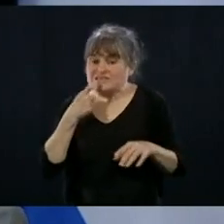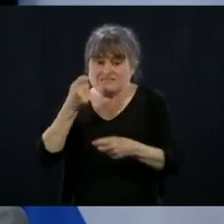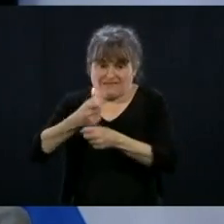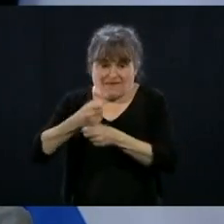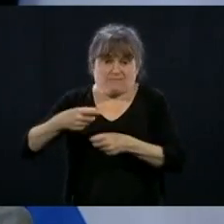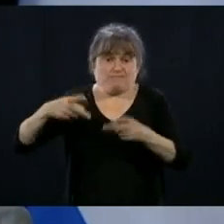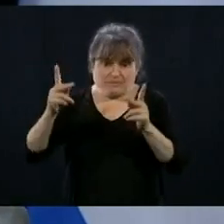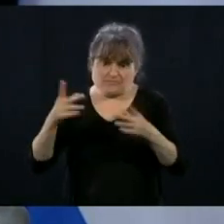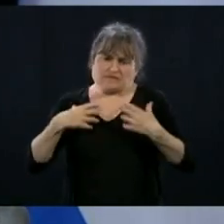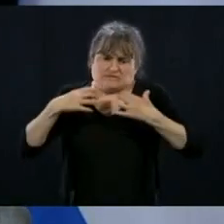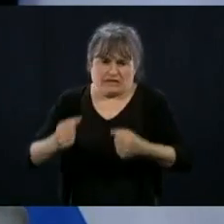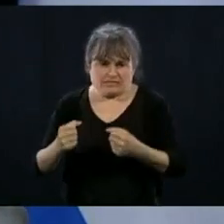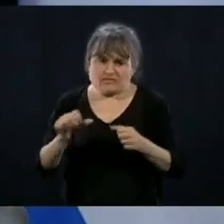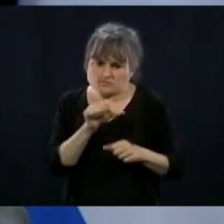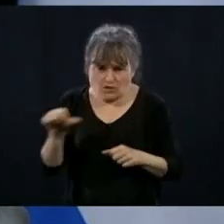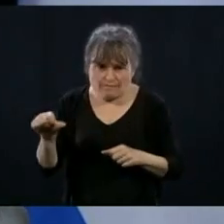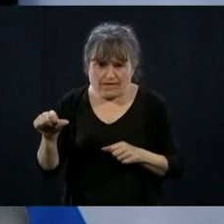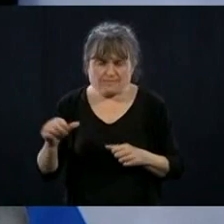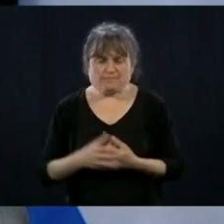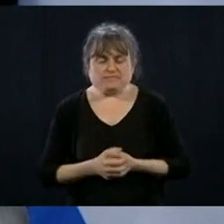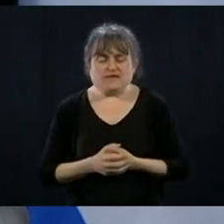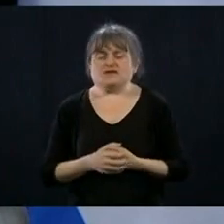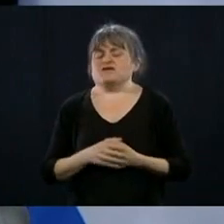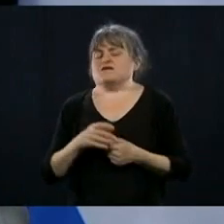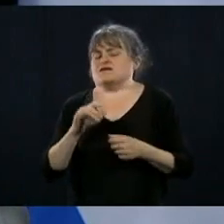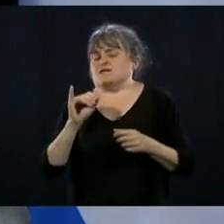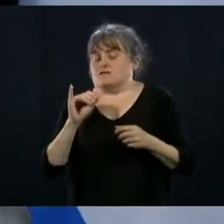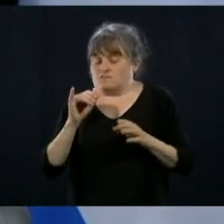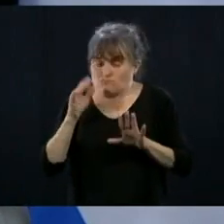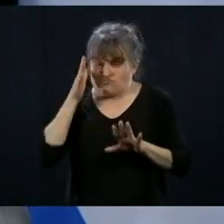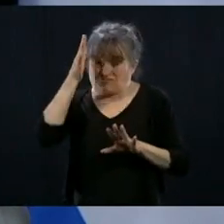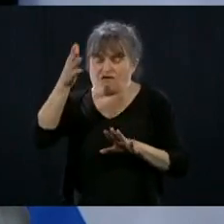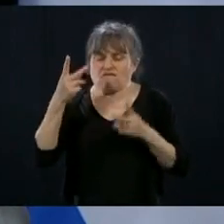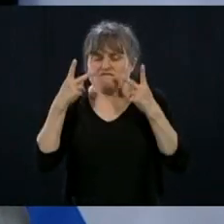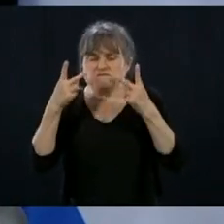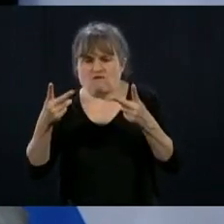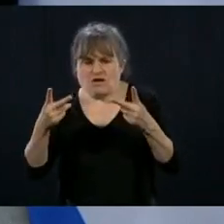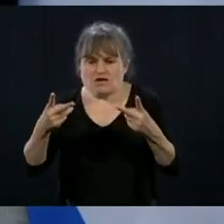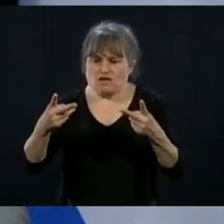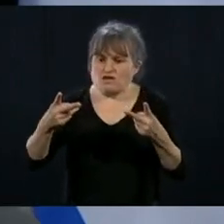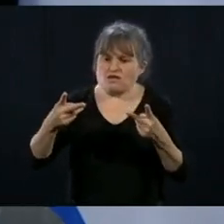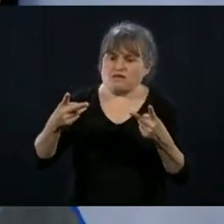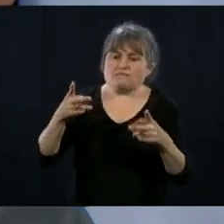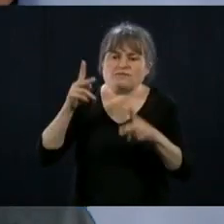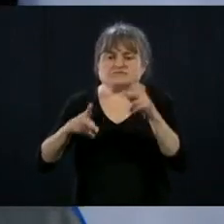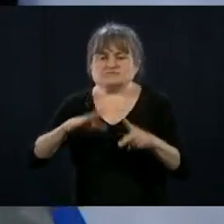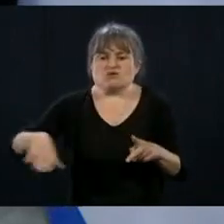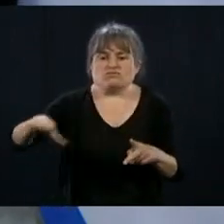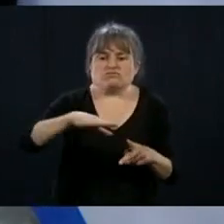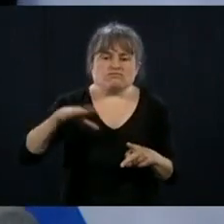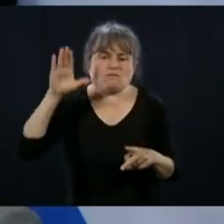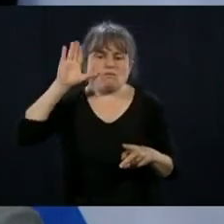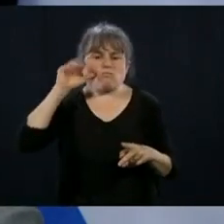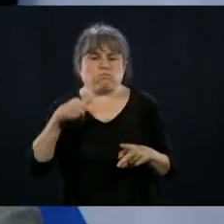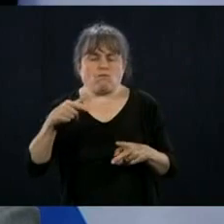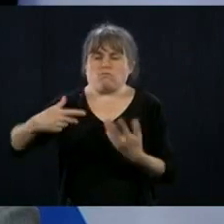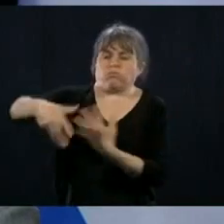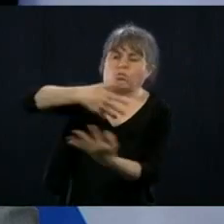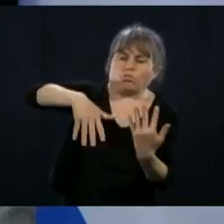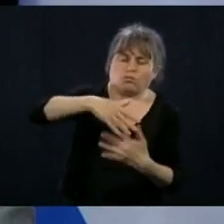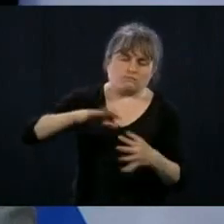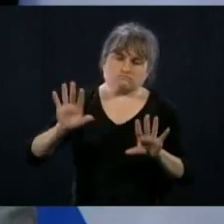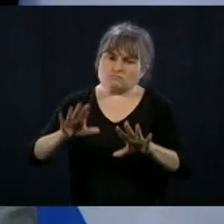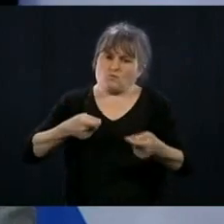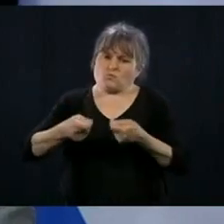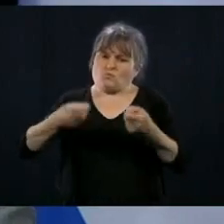and I'm telling you, if we feel that people are moving around, if we feel that the population is not following us and that we're losing control, I can tell you that we